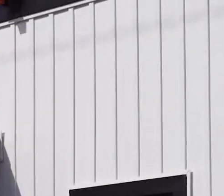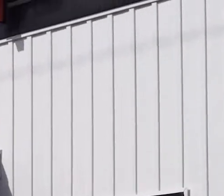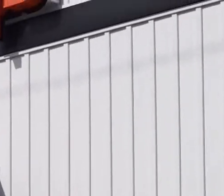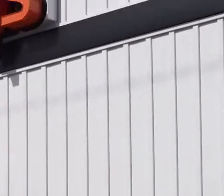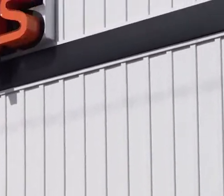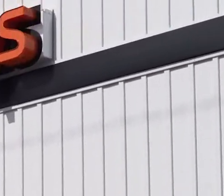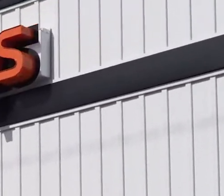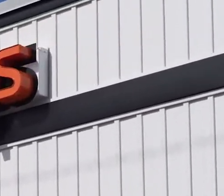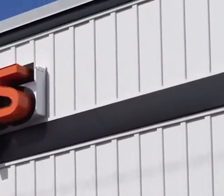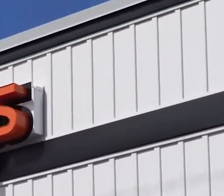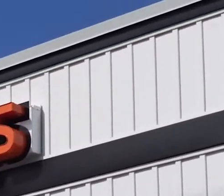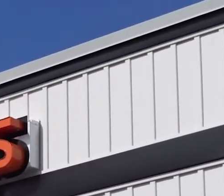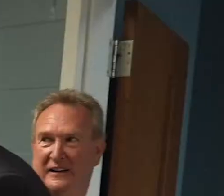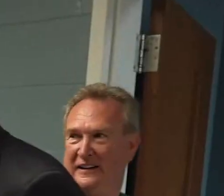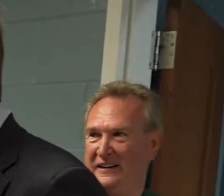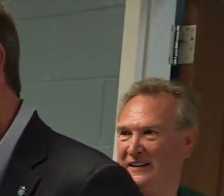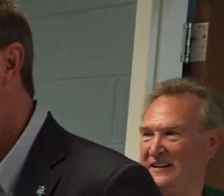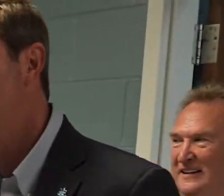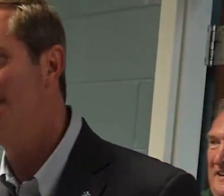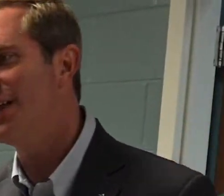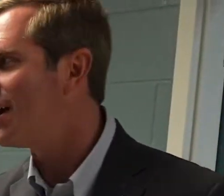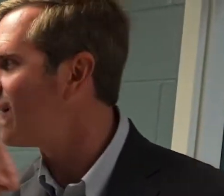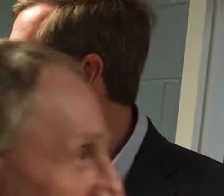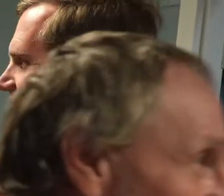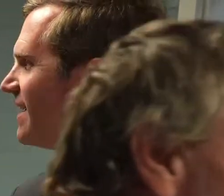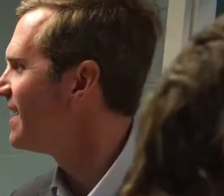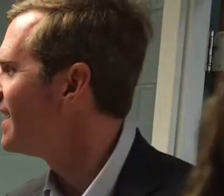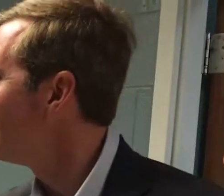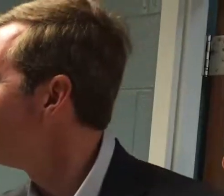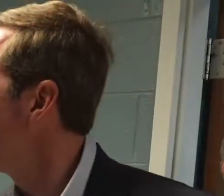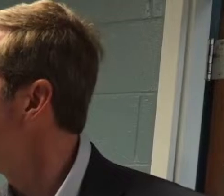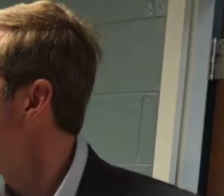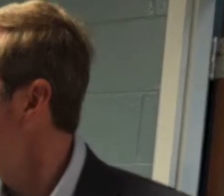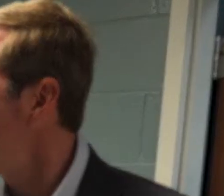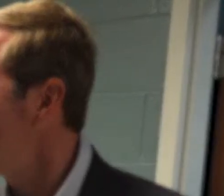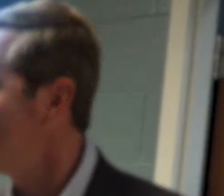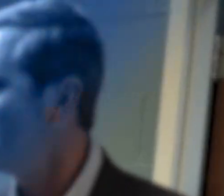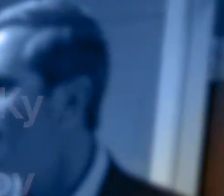progress, but we still have a long way to go, and I'm confident we'll get there.